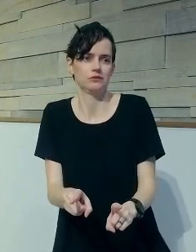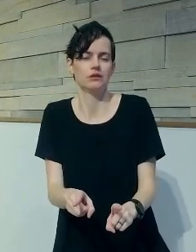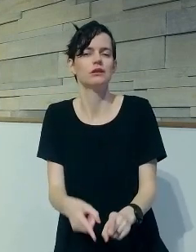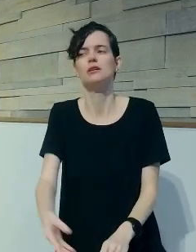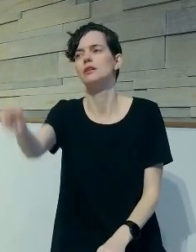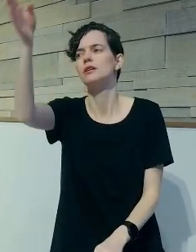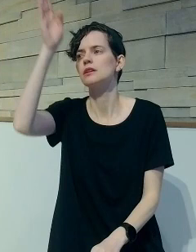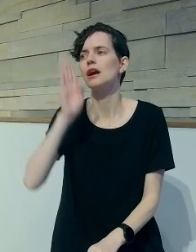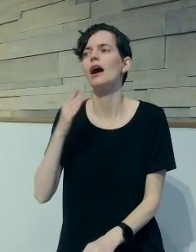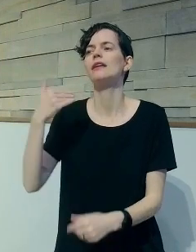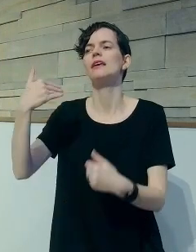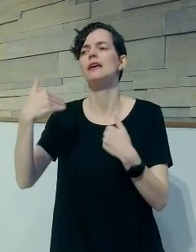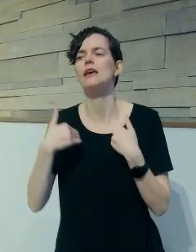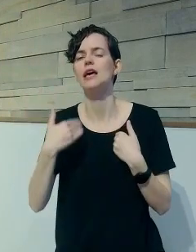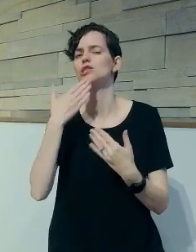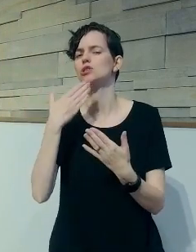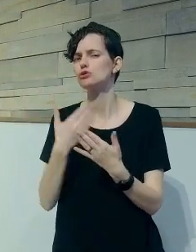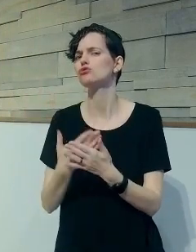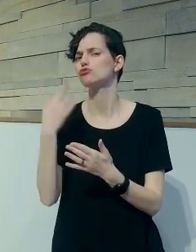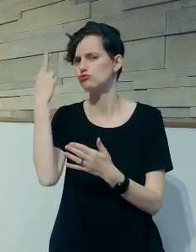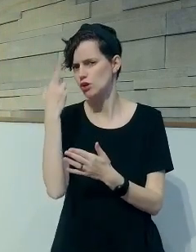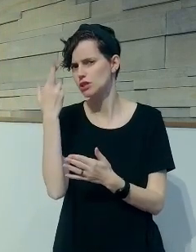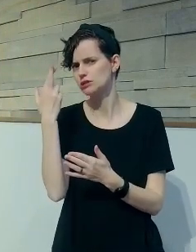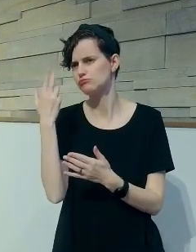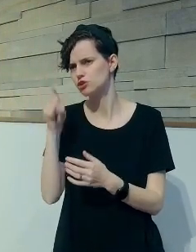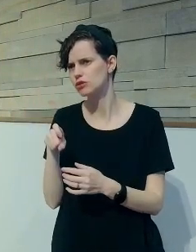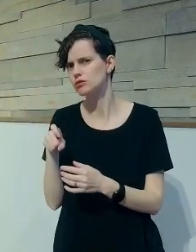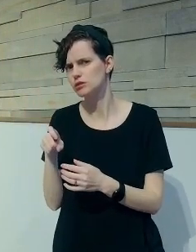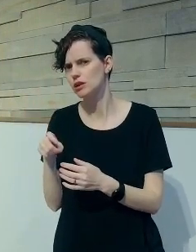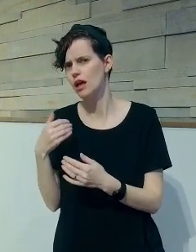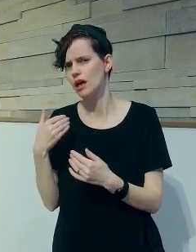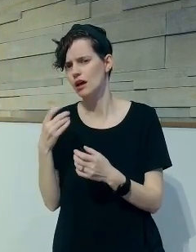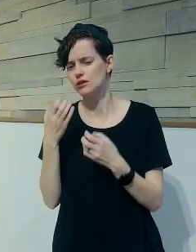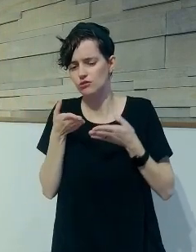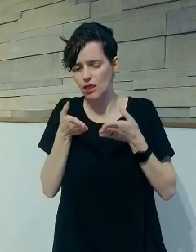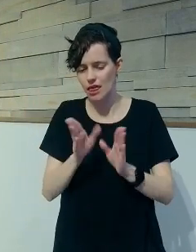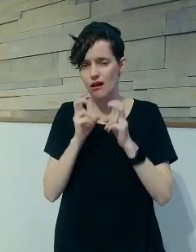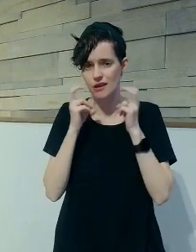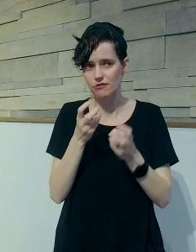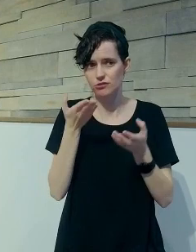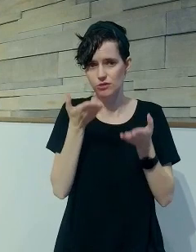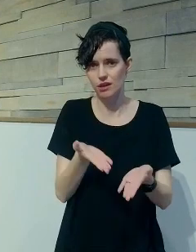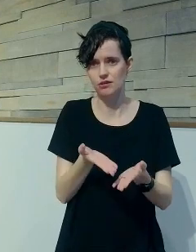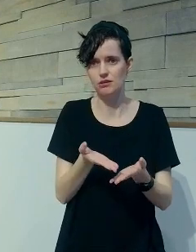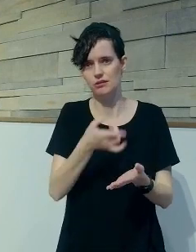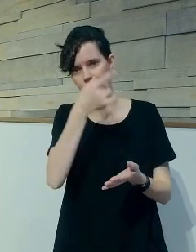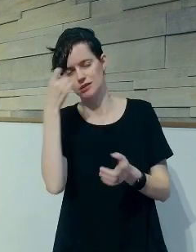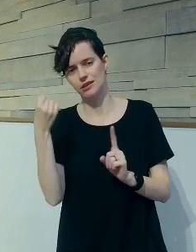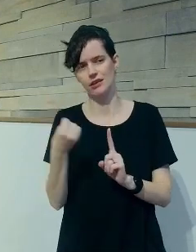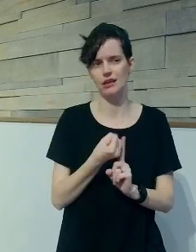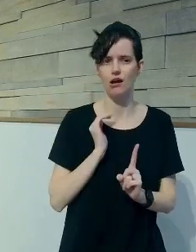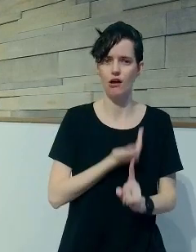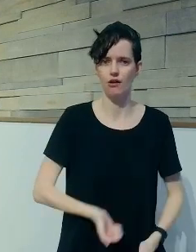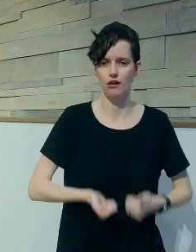God must have good reason to allow evil to exist, for traumas to hit our